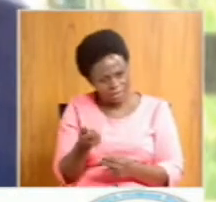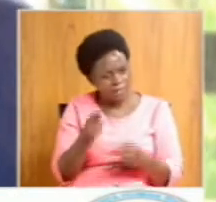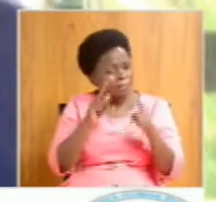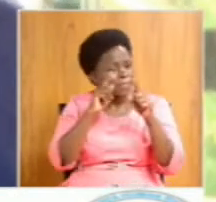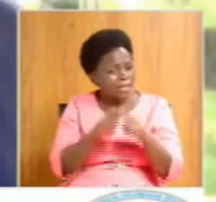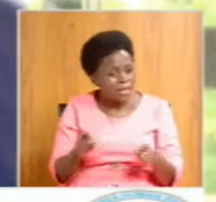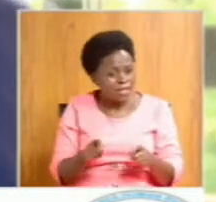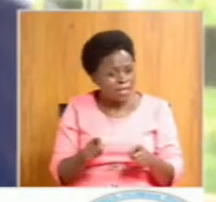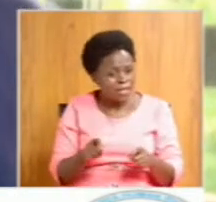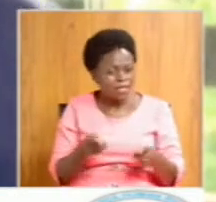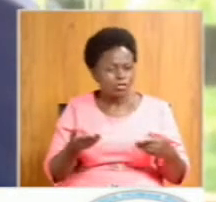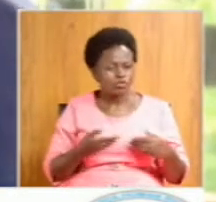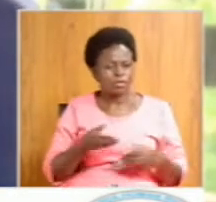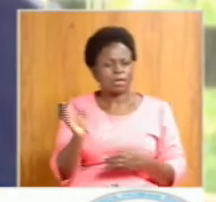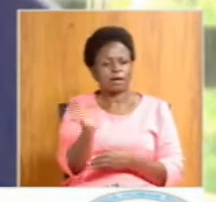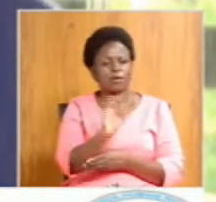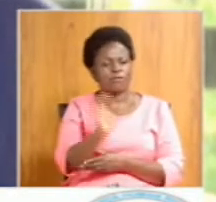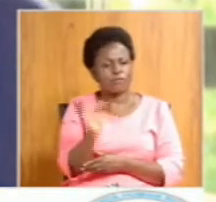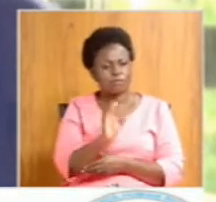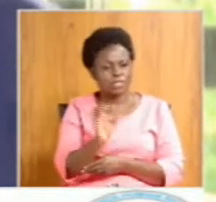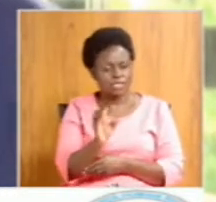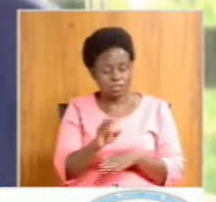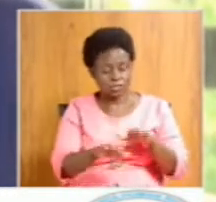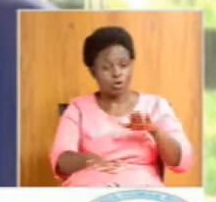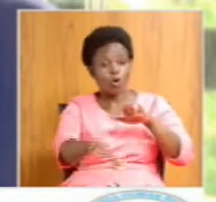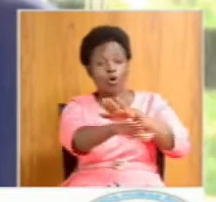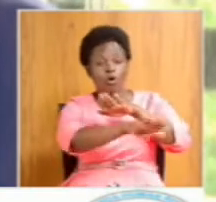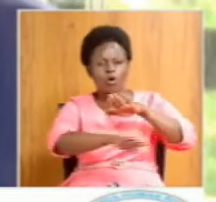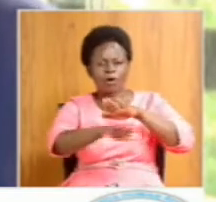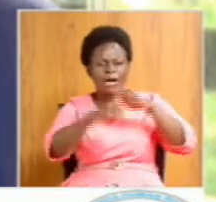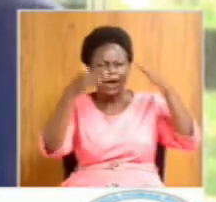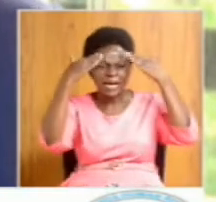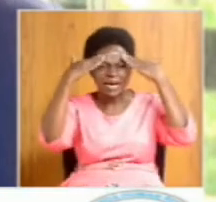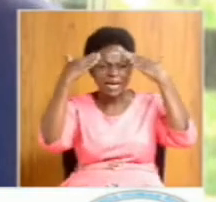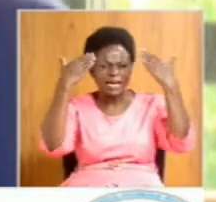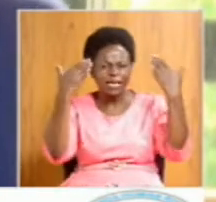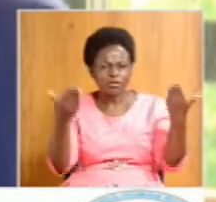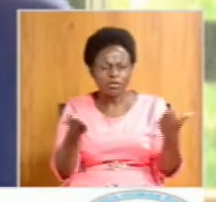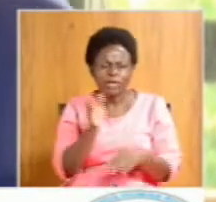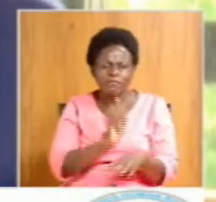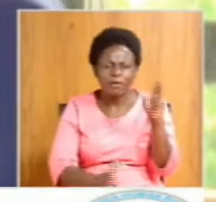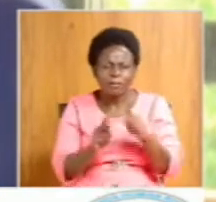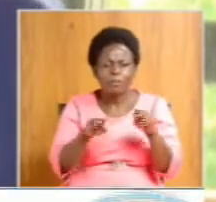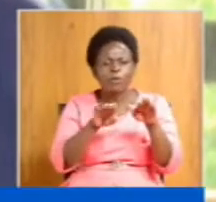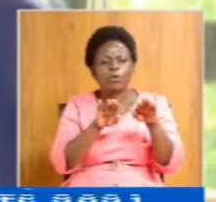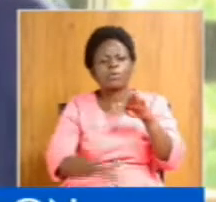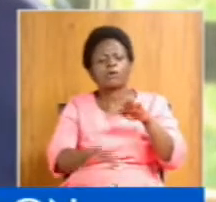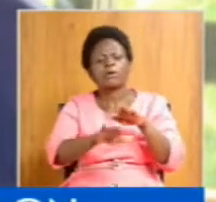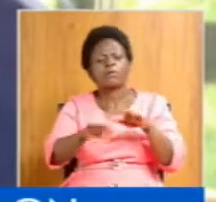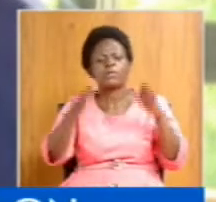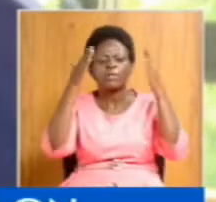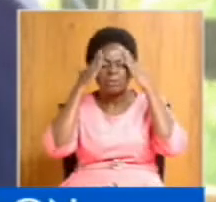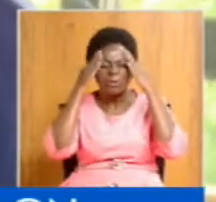But we have these committees on ground. And I don't know if people on the ground even